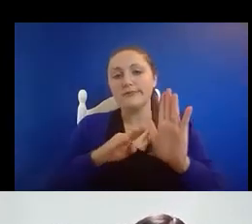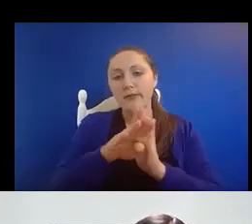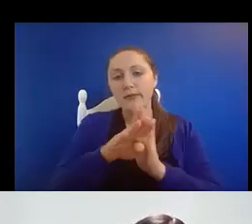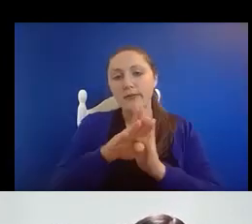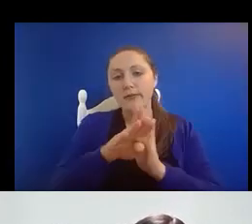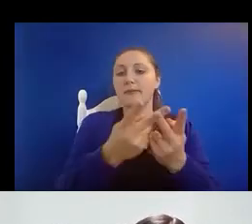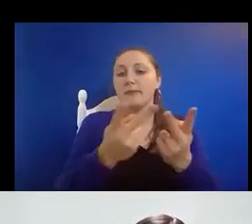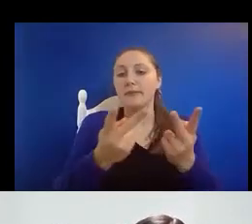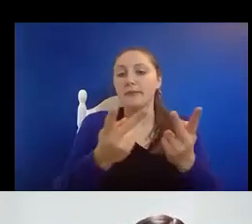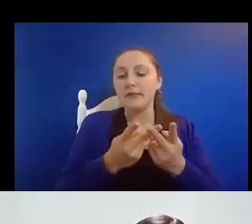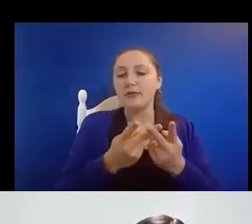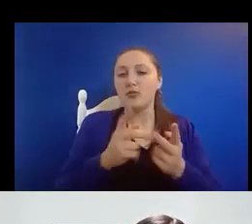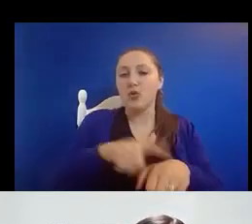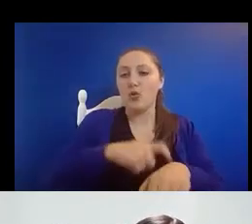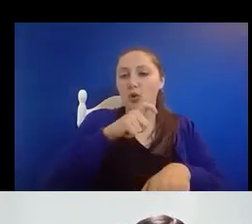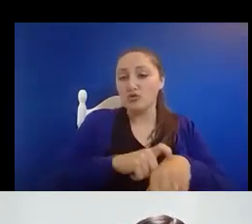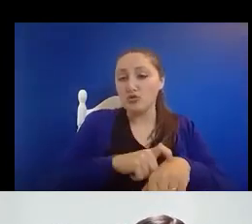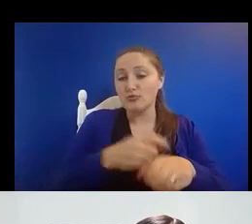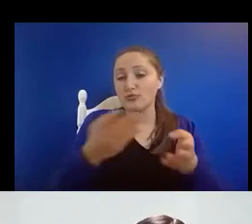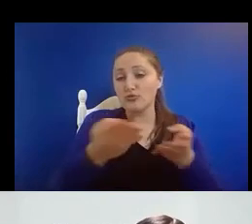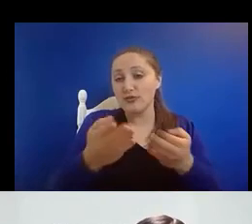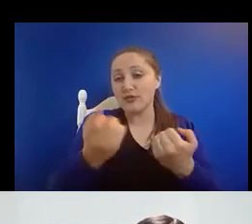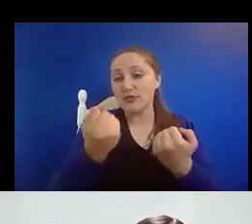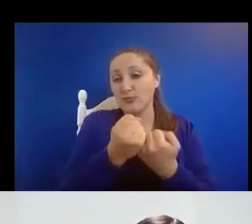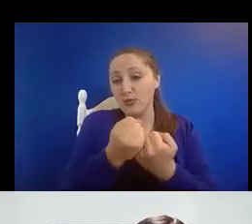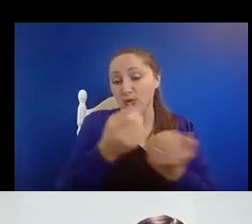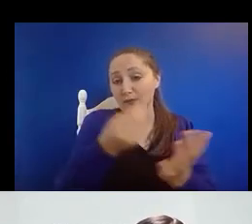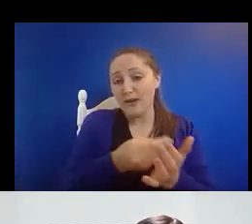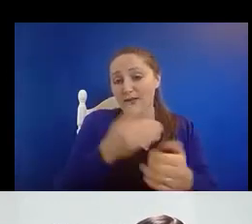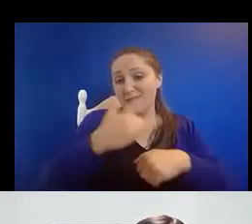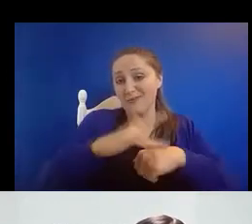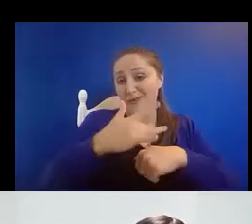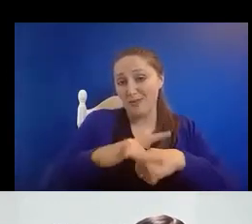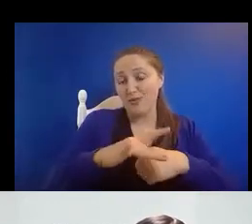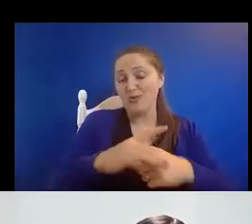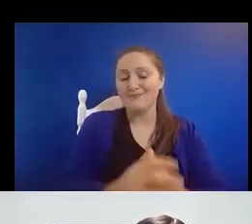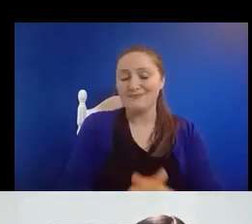where long-term services and support funding is available to people.